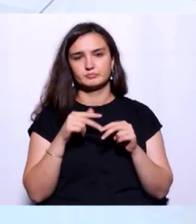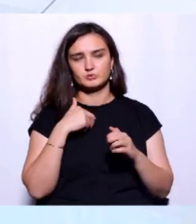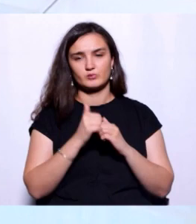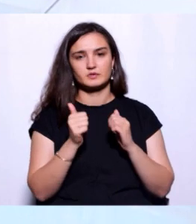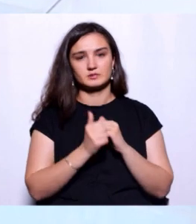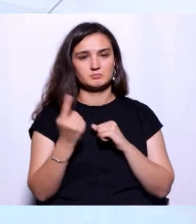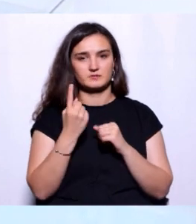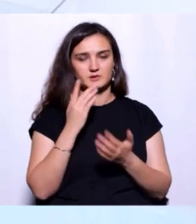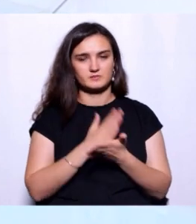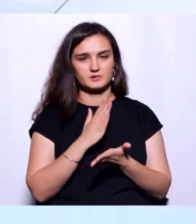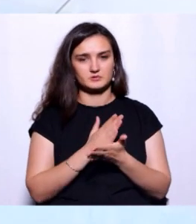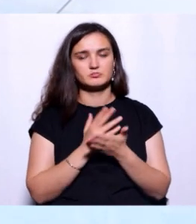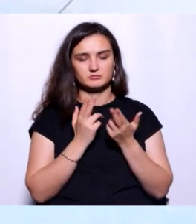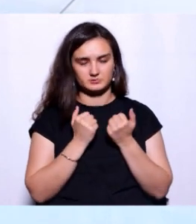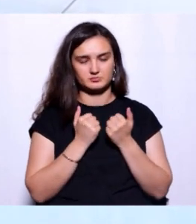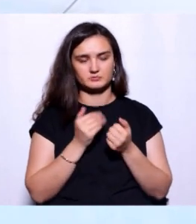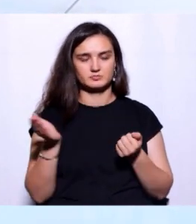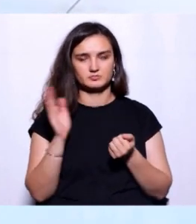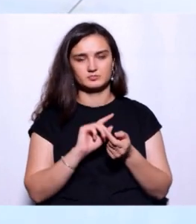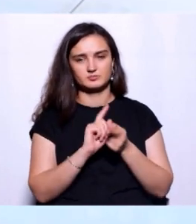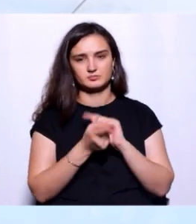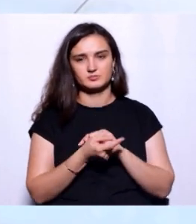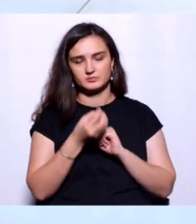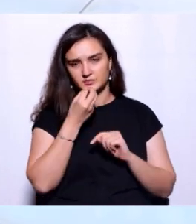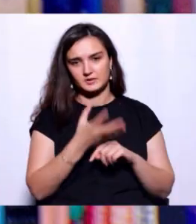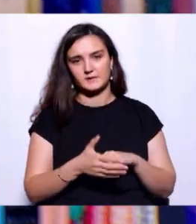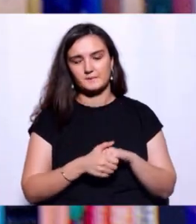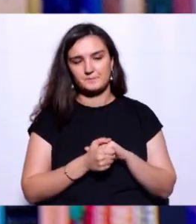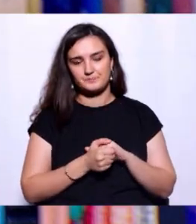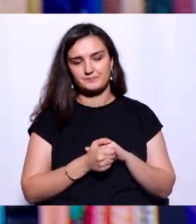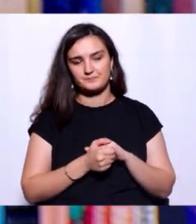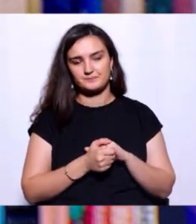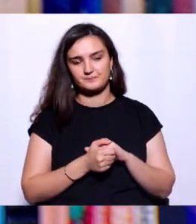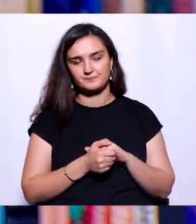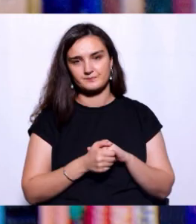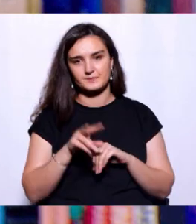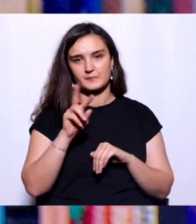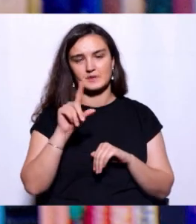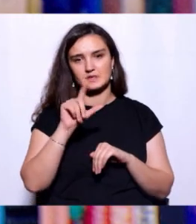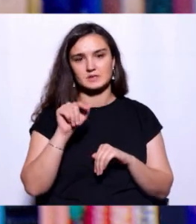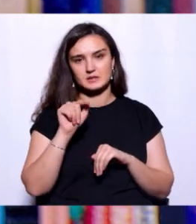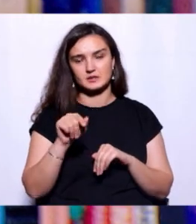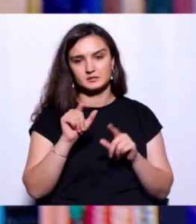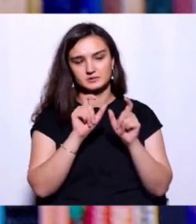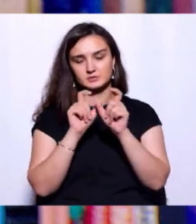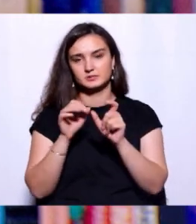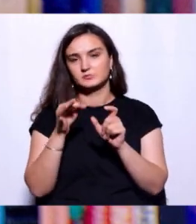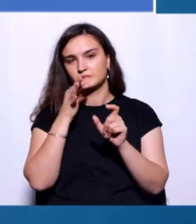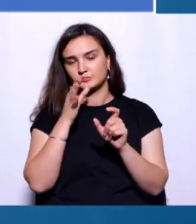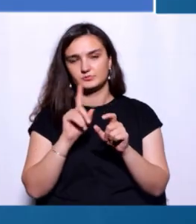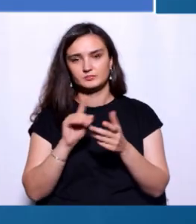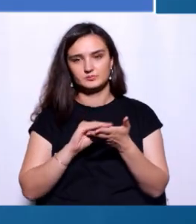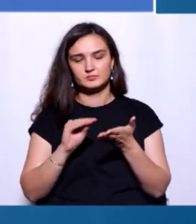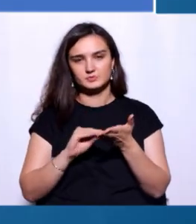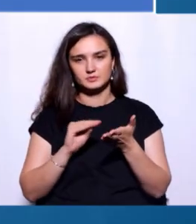the first one. Oh, for sure. Let's okay. change it up a little bit. Okay. Yes. So one, Lisa Blank likes to ride